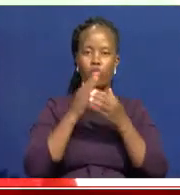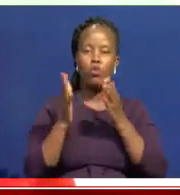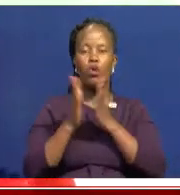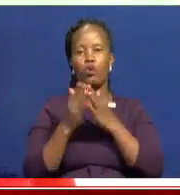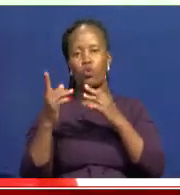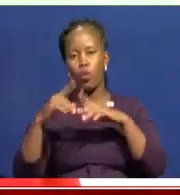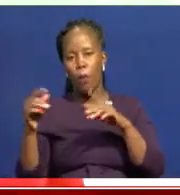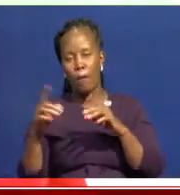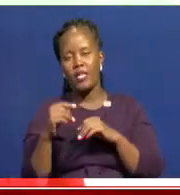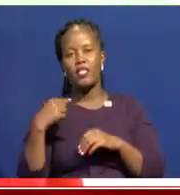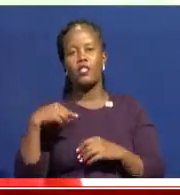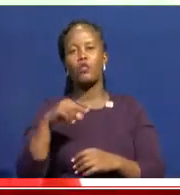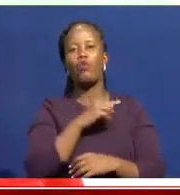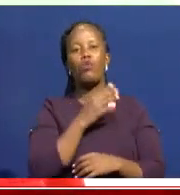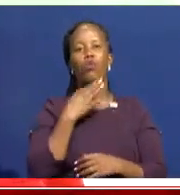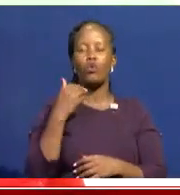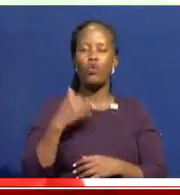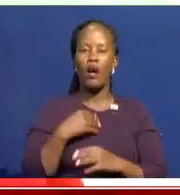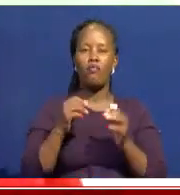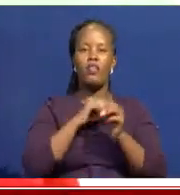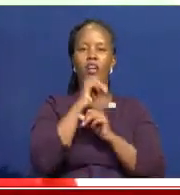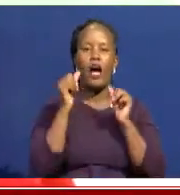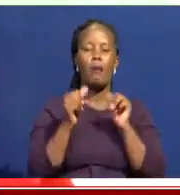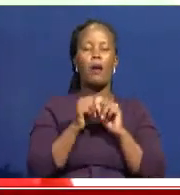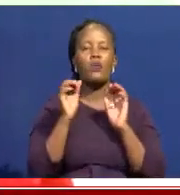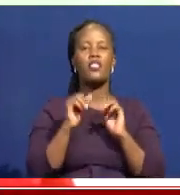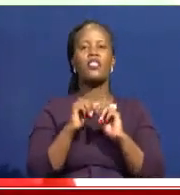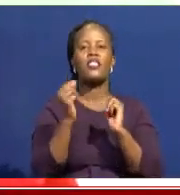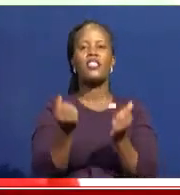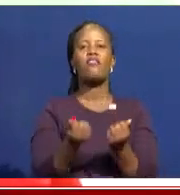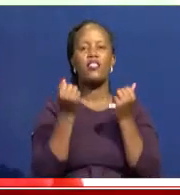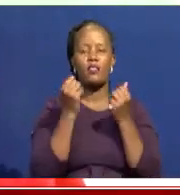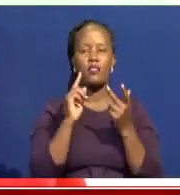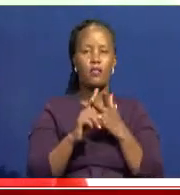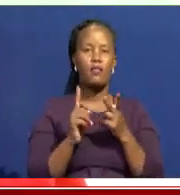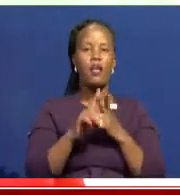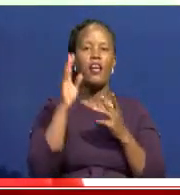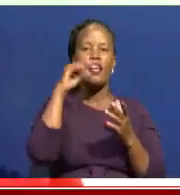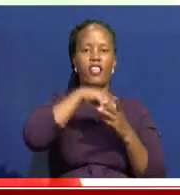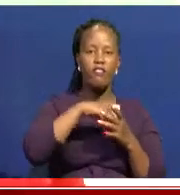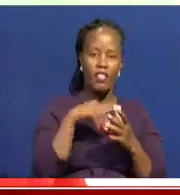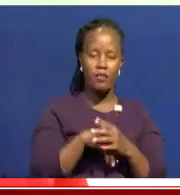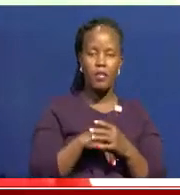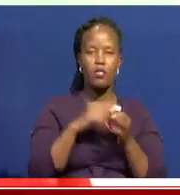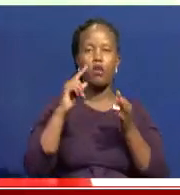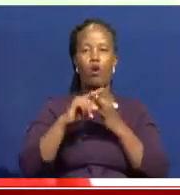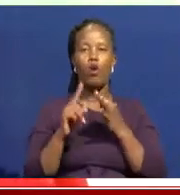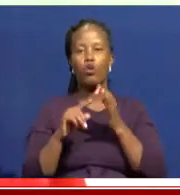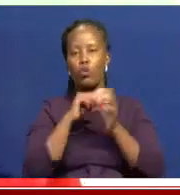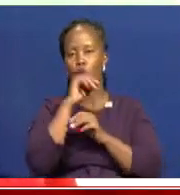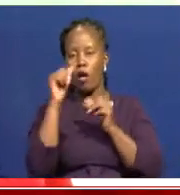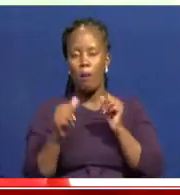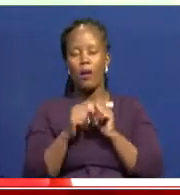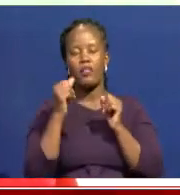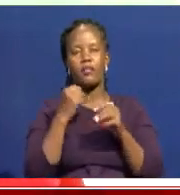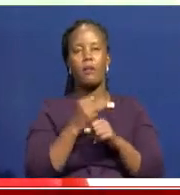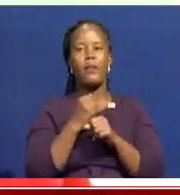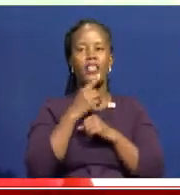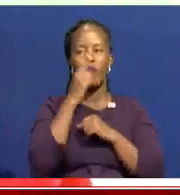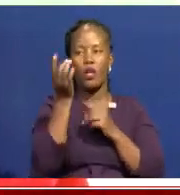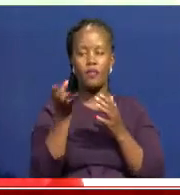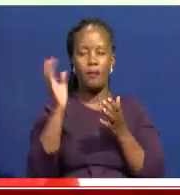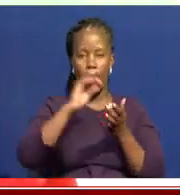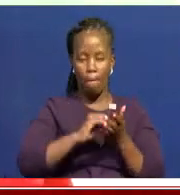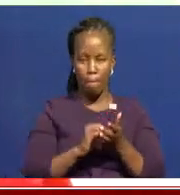we are driving is the message of saving, the message of investment, and the message of insuring. So